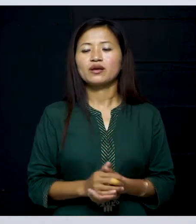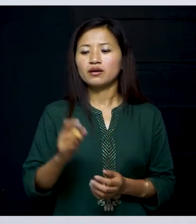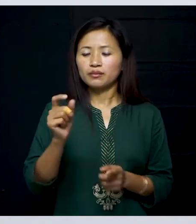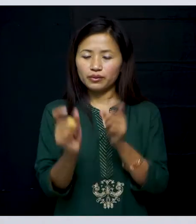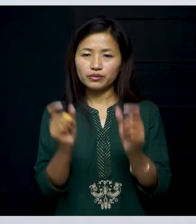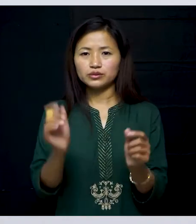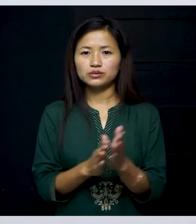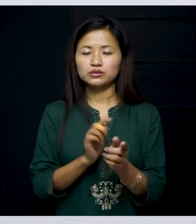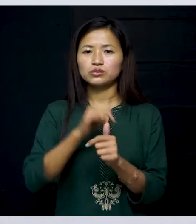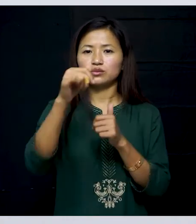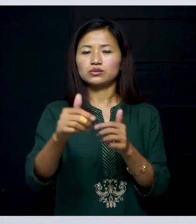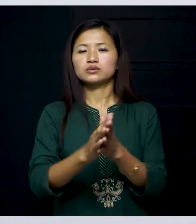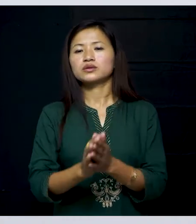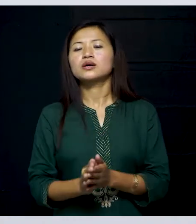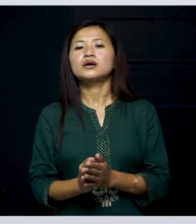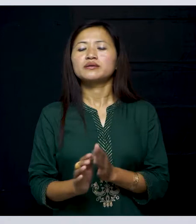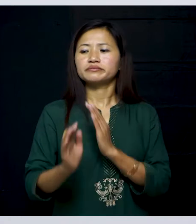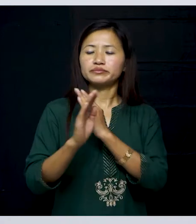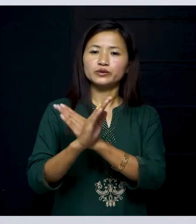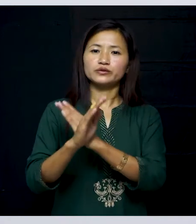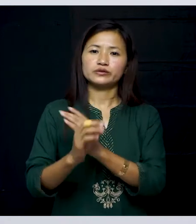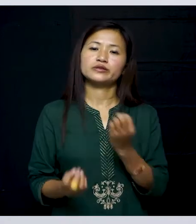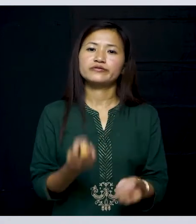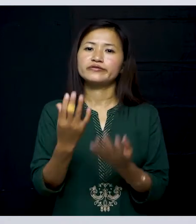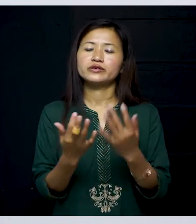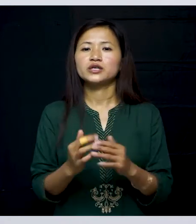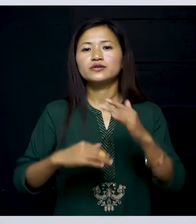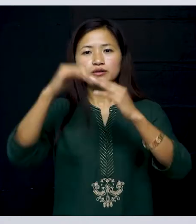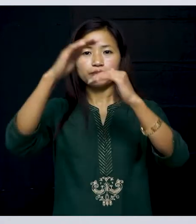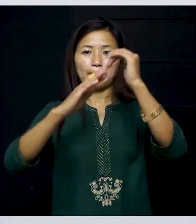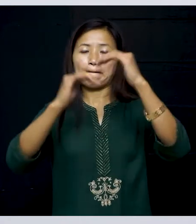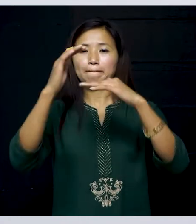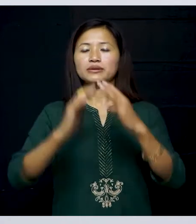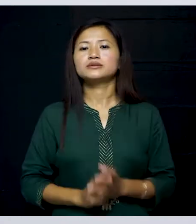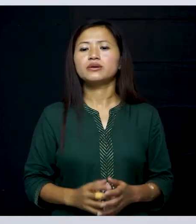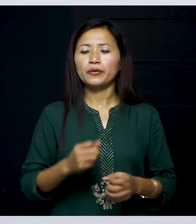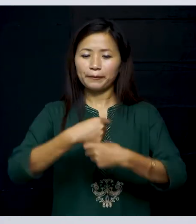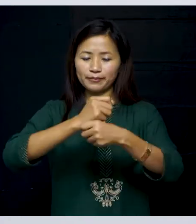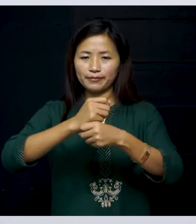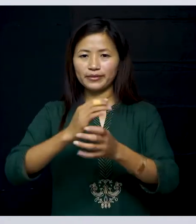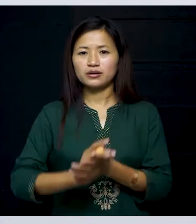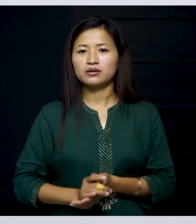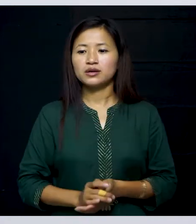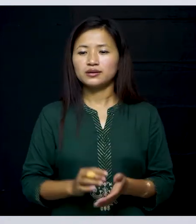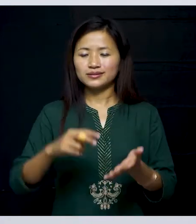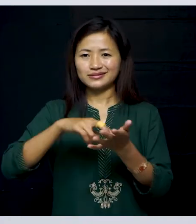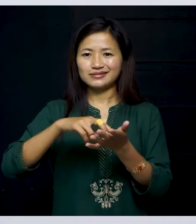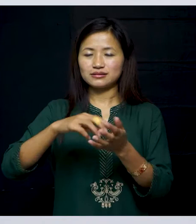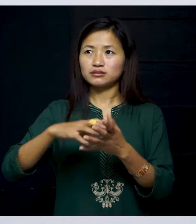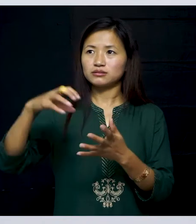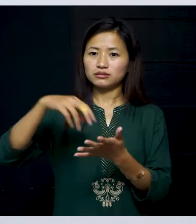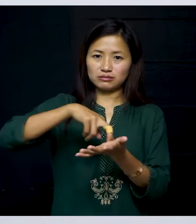to work ways to prevent fire. And even the buildings, we know we want to make our building earthquake proof,